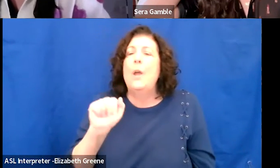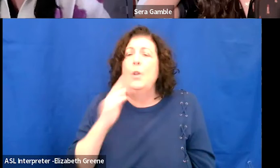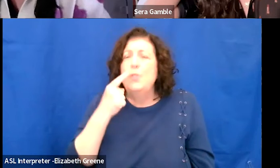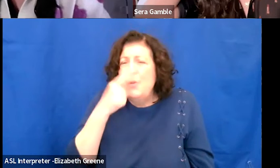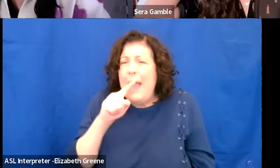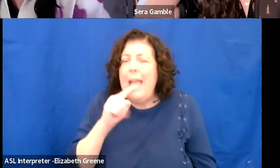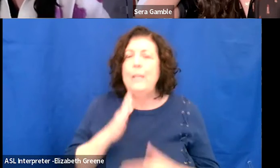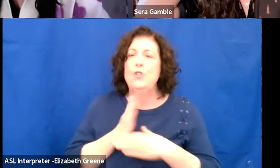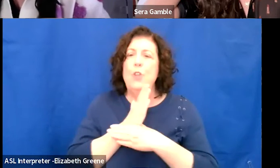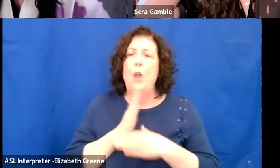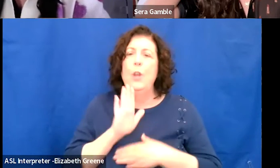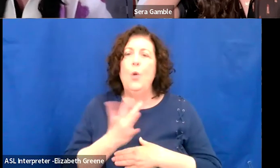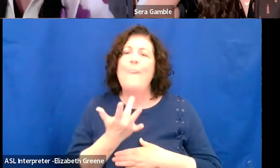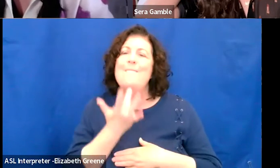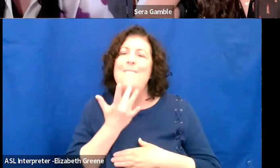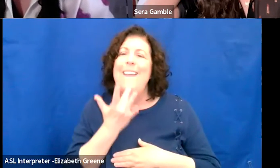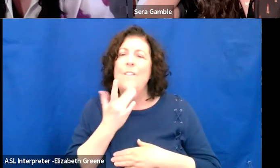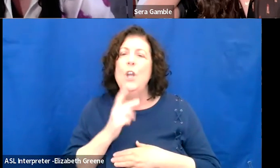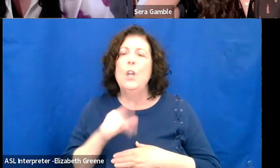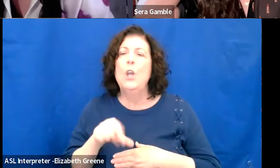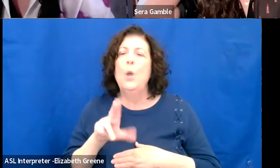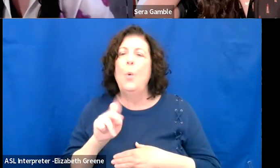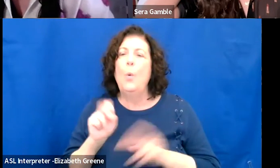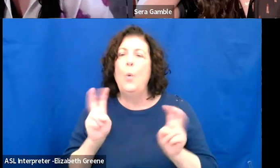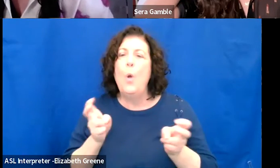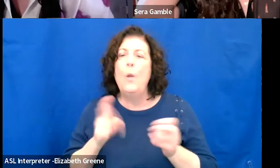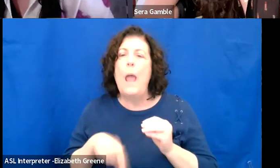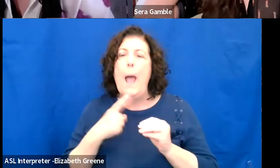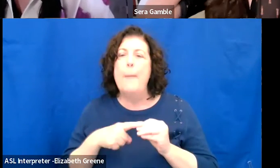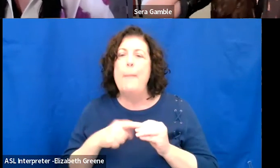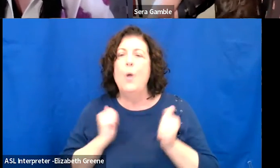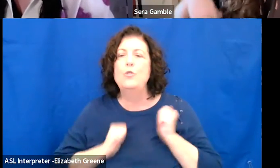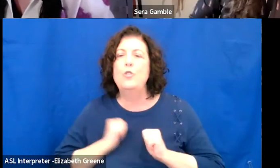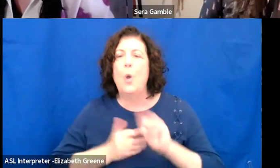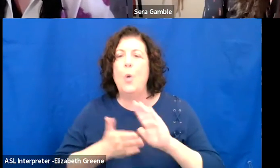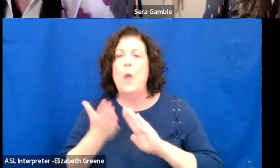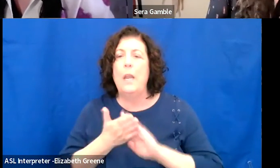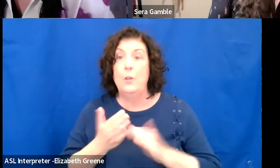things, what's your favorite quote about showrunning? Do you have one?